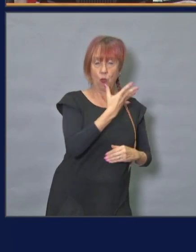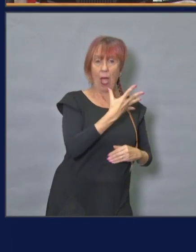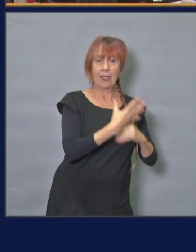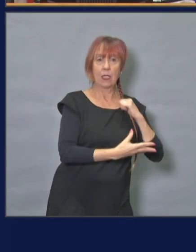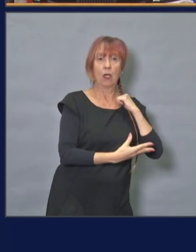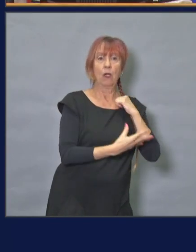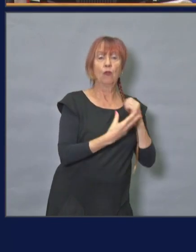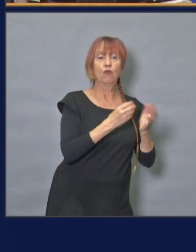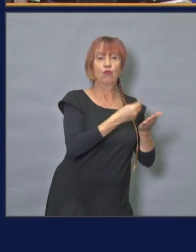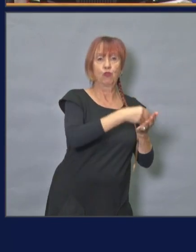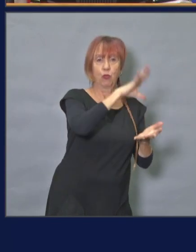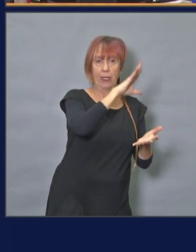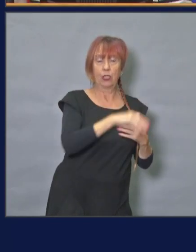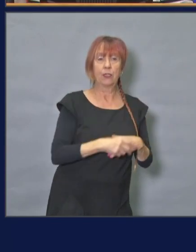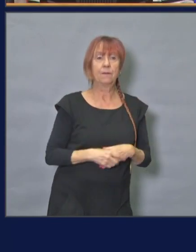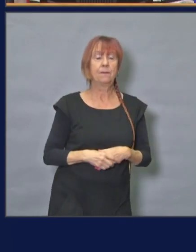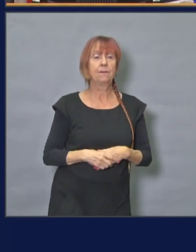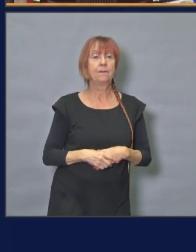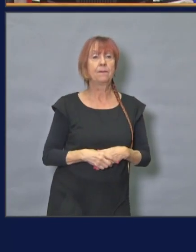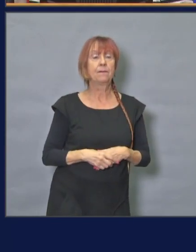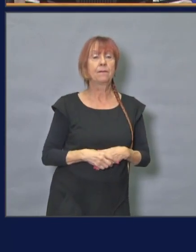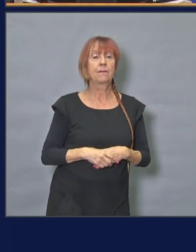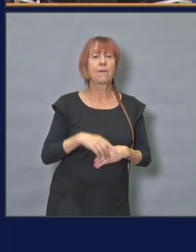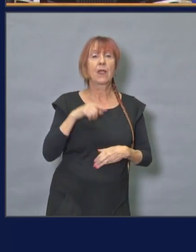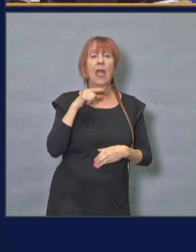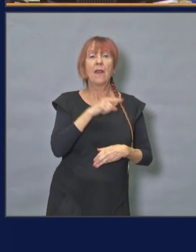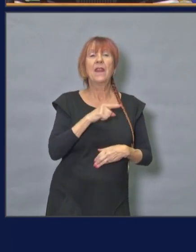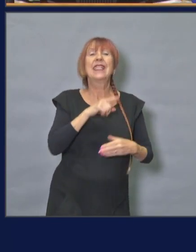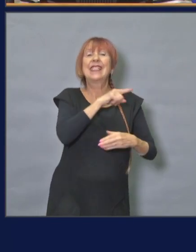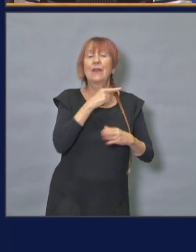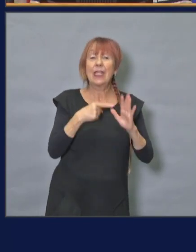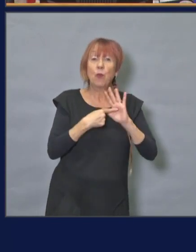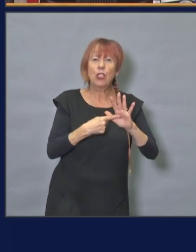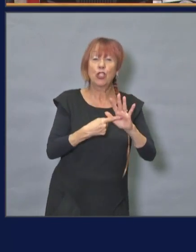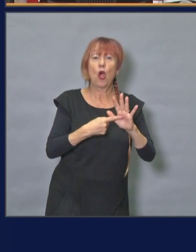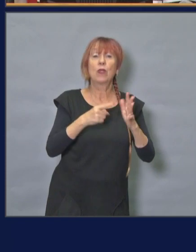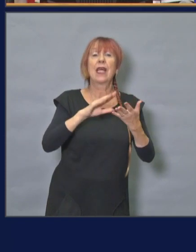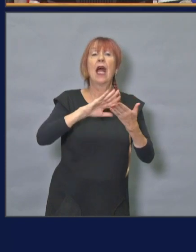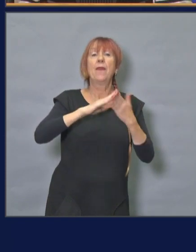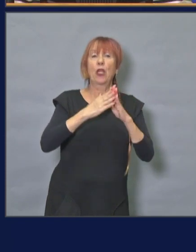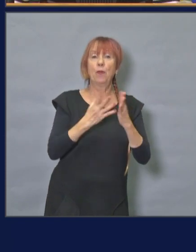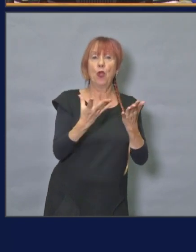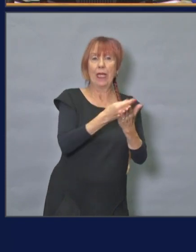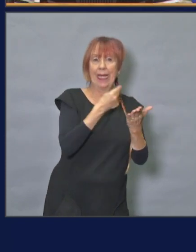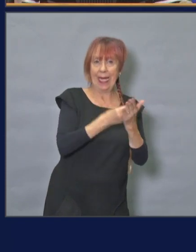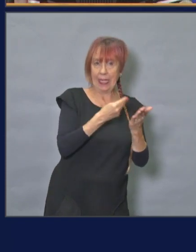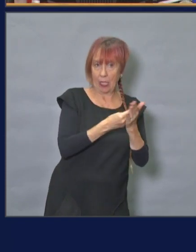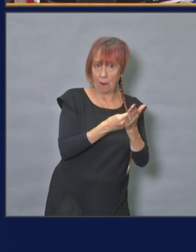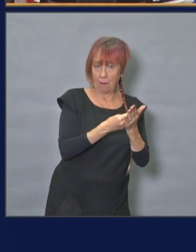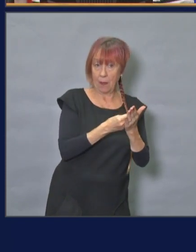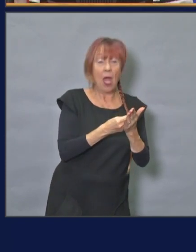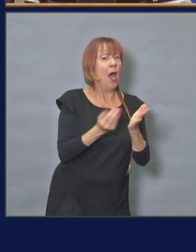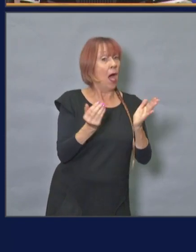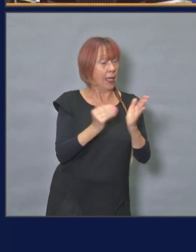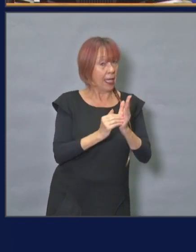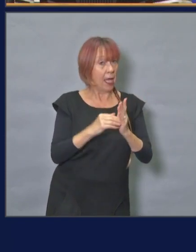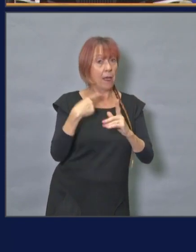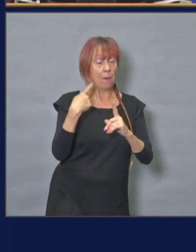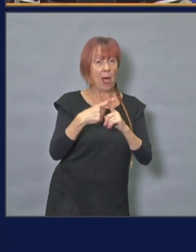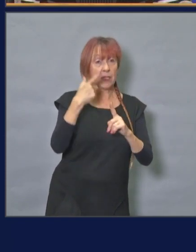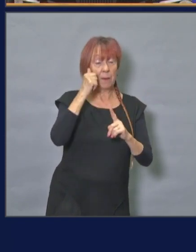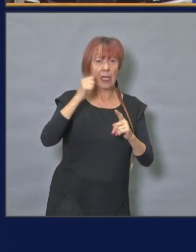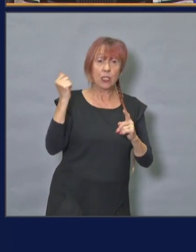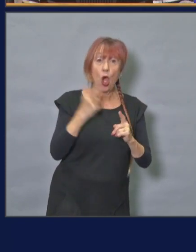This slide shows the average daily deaths by community income level. And again, we're seeing declines across all of our